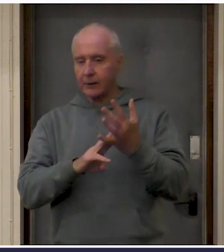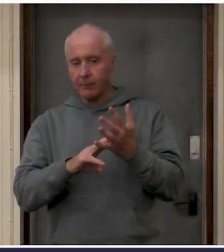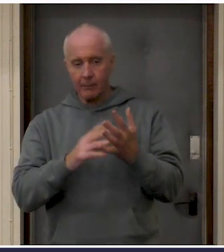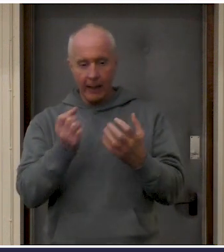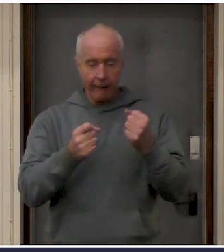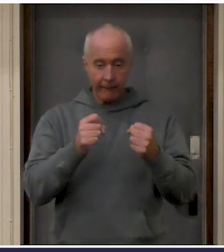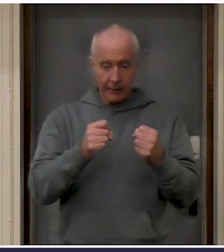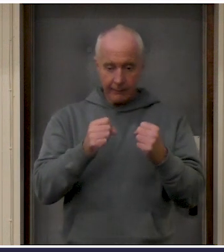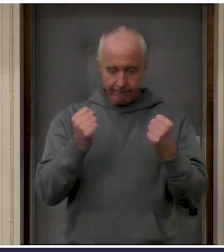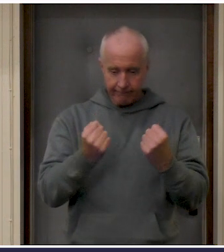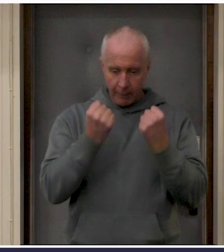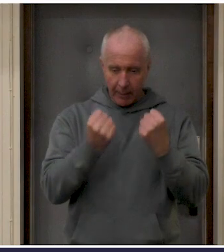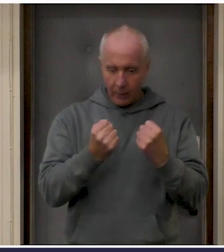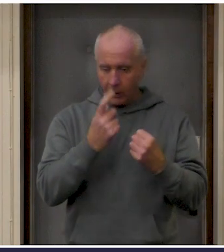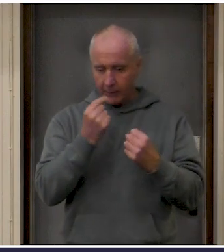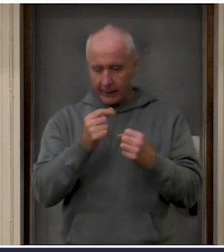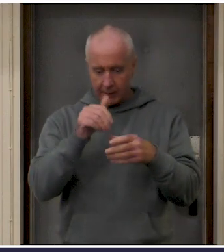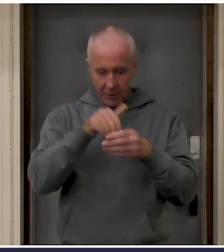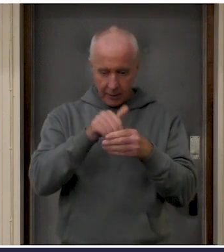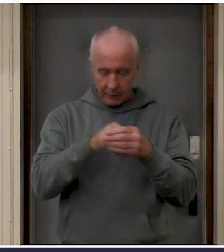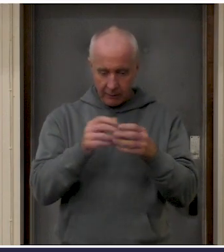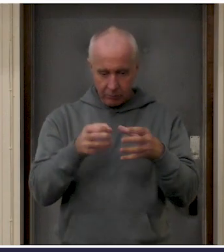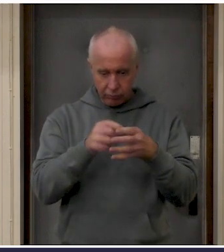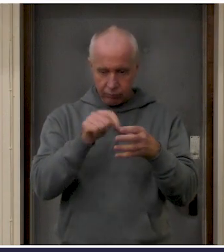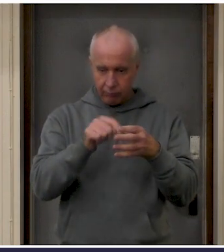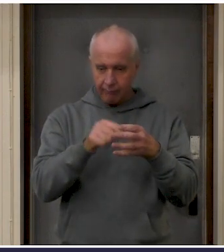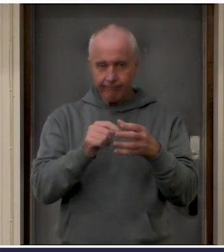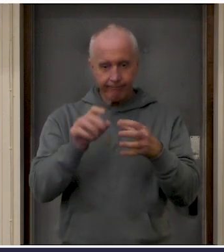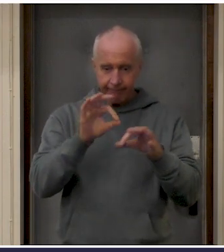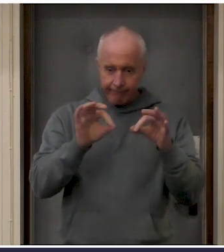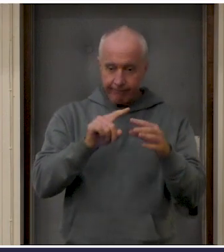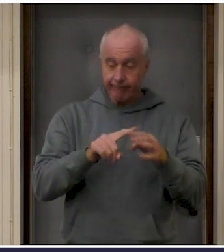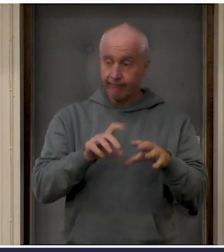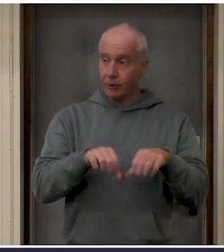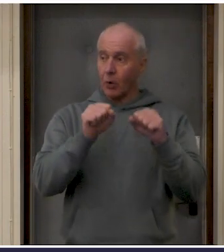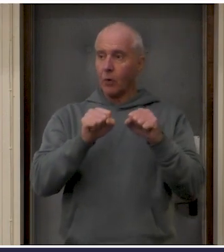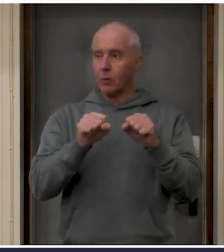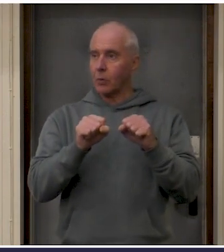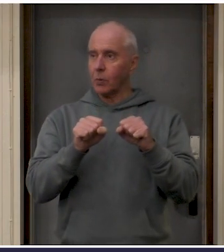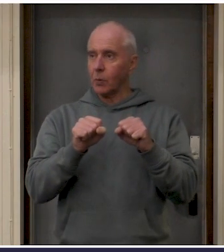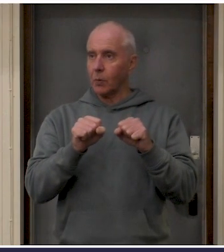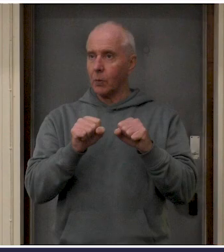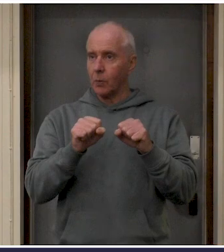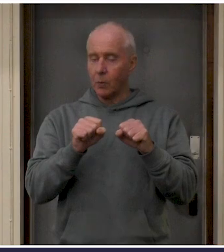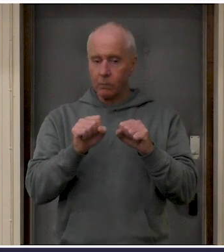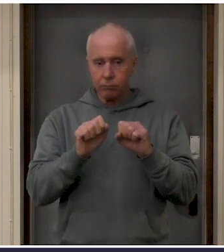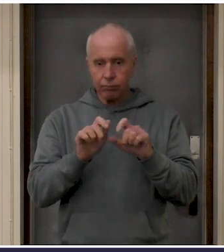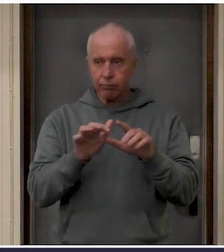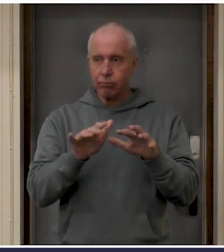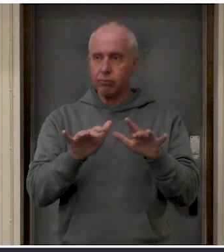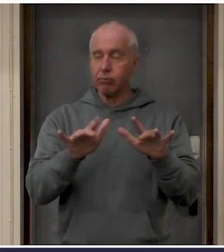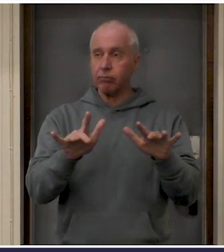all of the potential that there could be in that science had really just started to kick off. So there